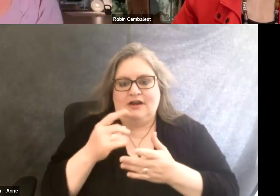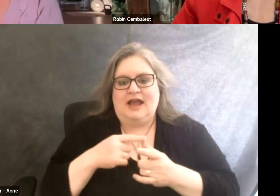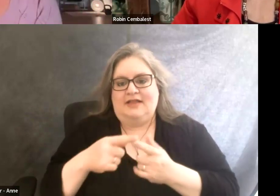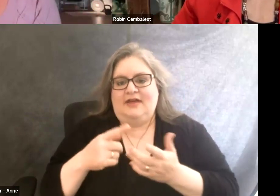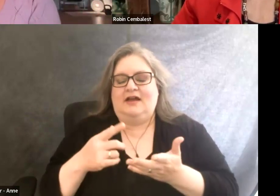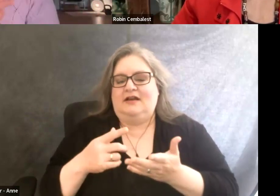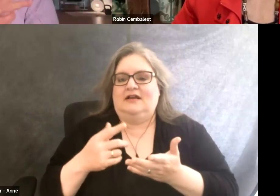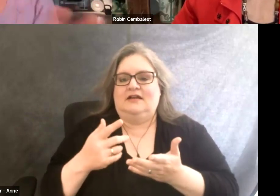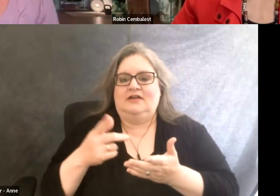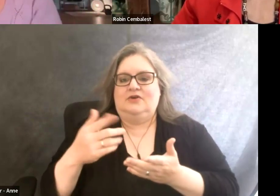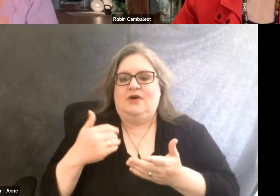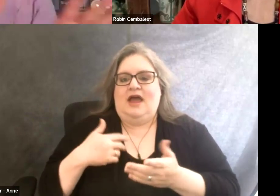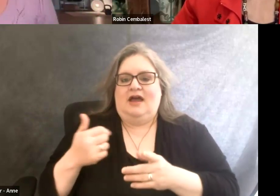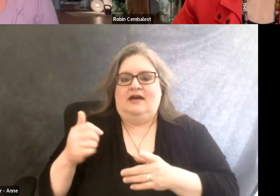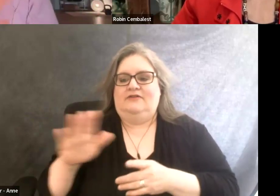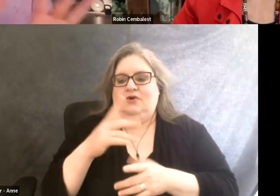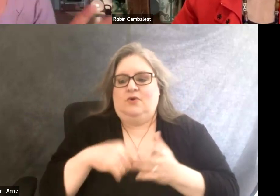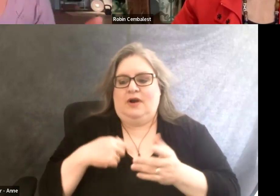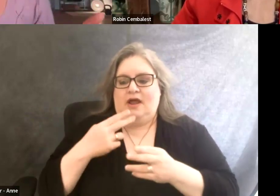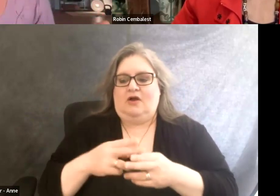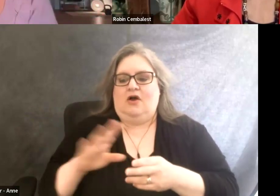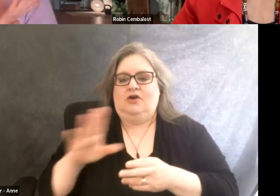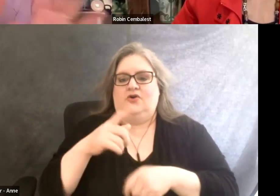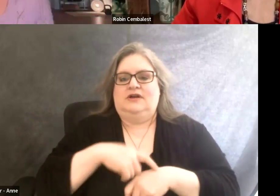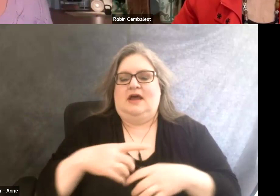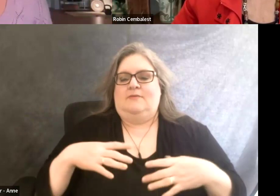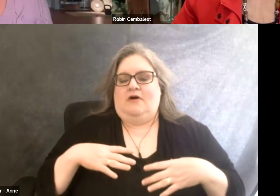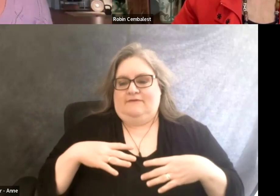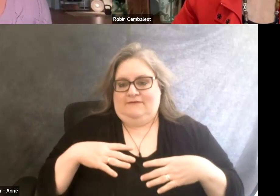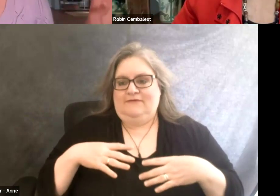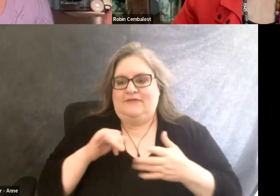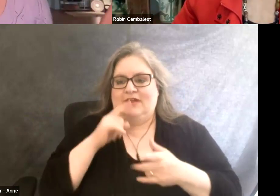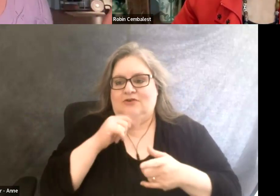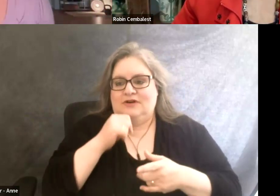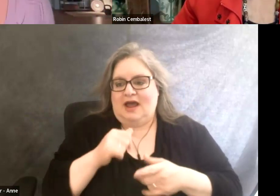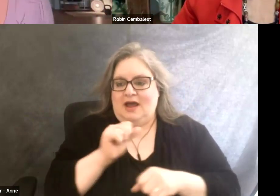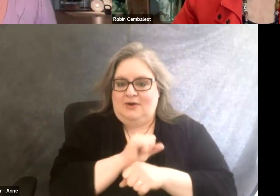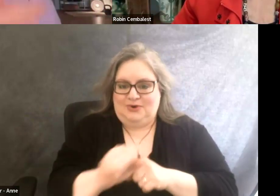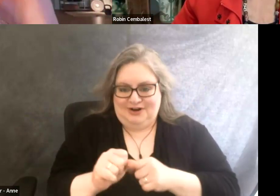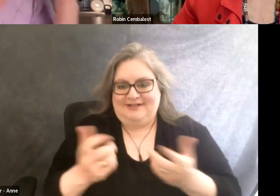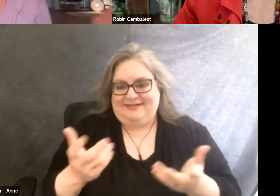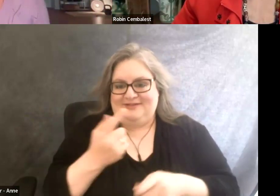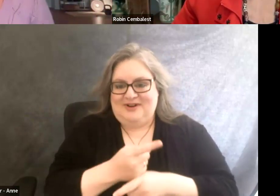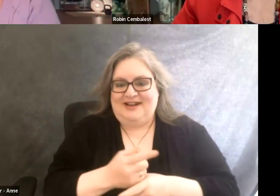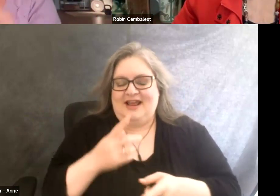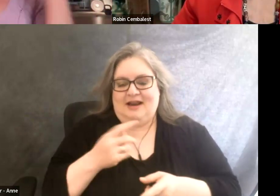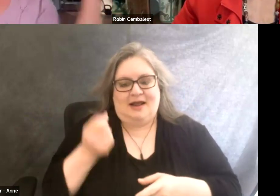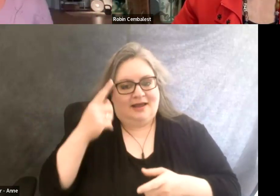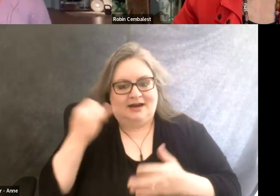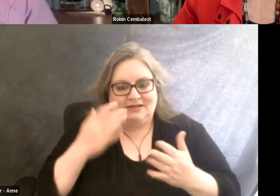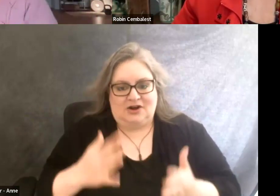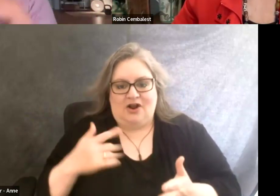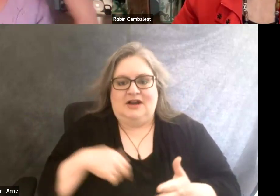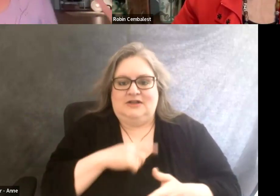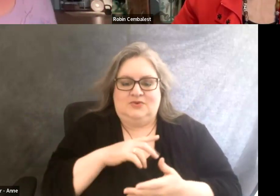have your what I like to call your time off, where you're not working, right? And I get it, as artists, we